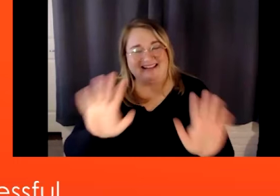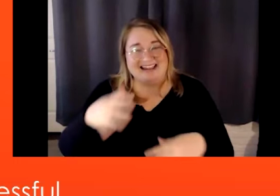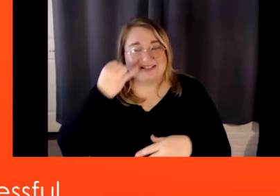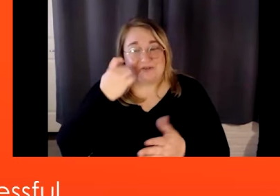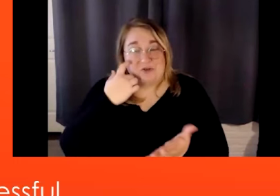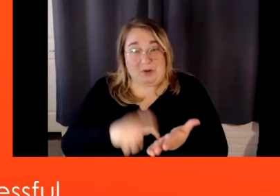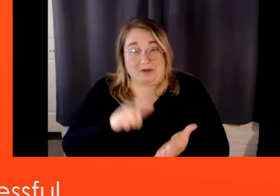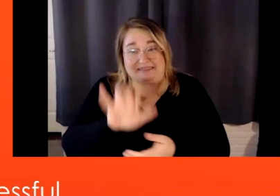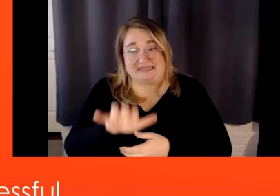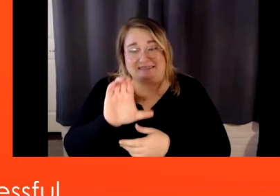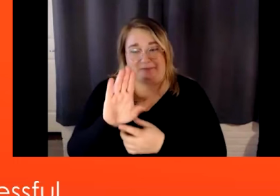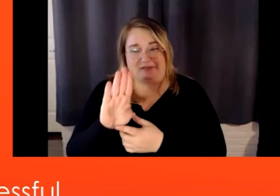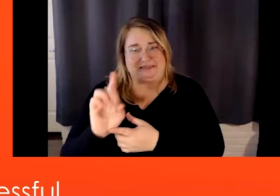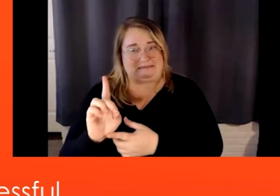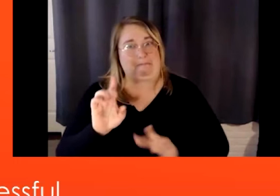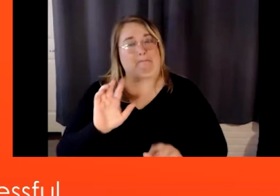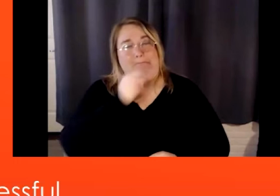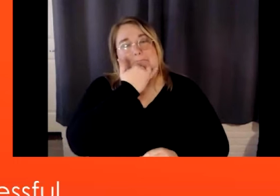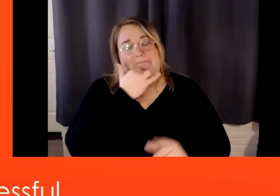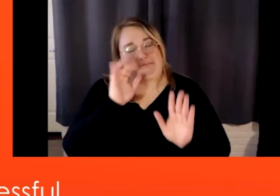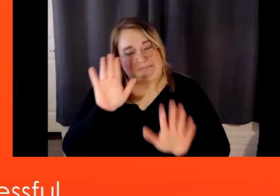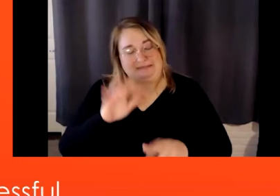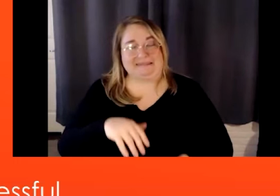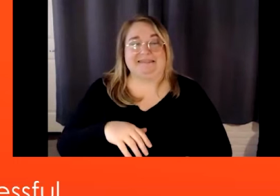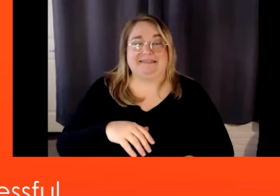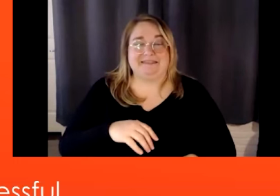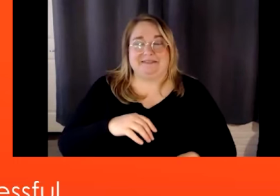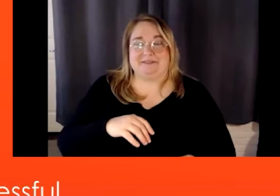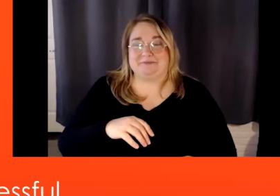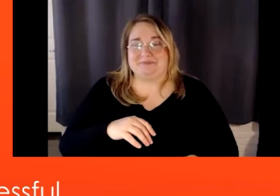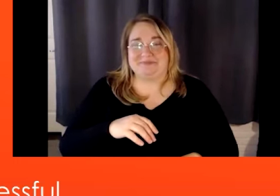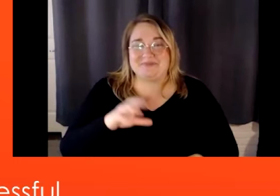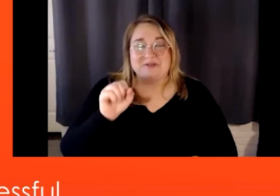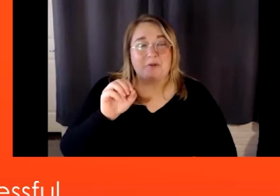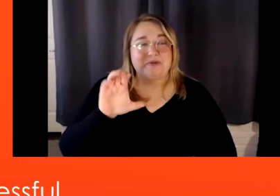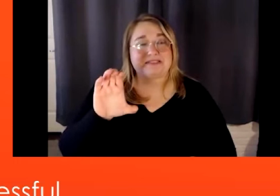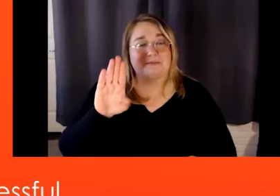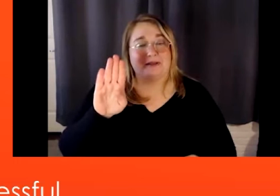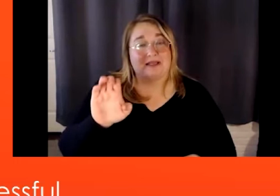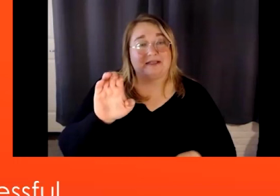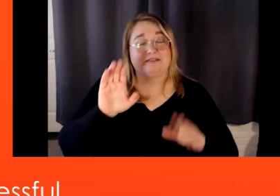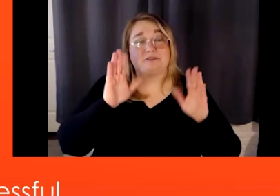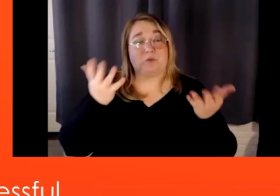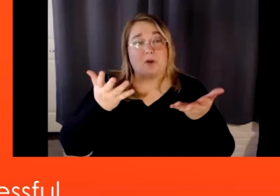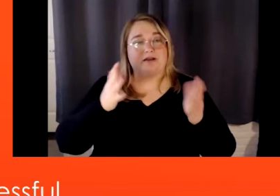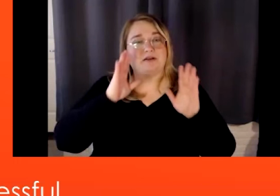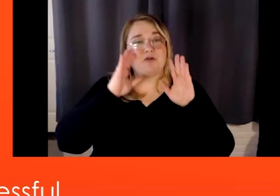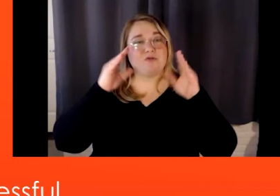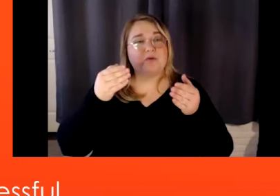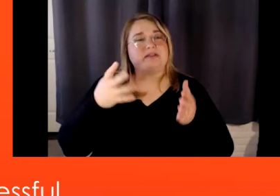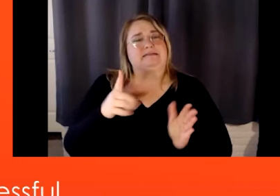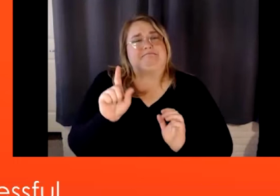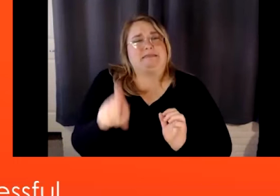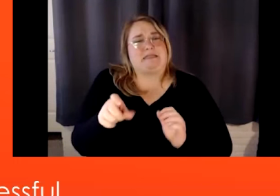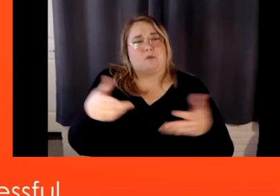okay, so what is CBE? So it's a focus on what is needed for a certificate or degree holder to be